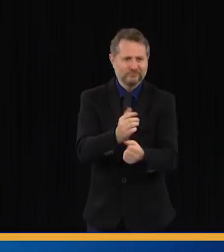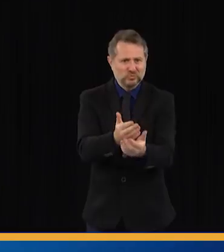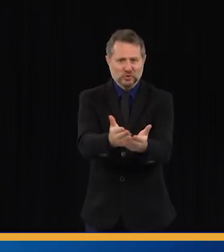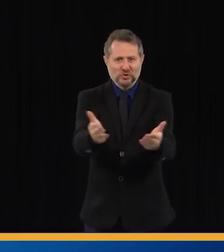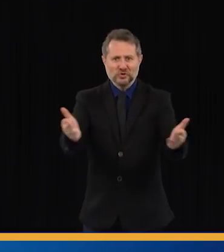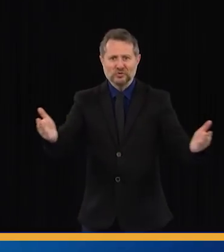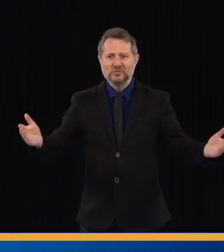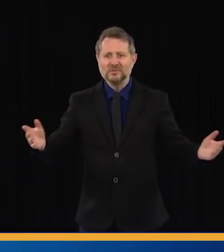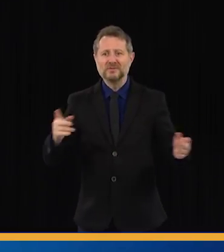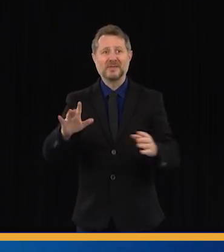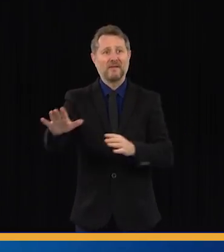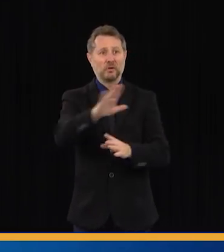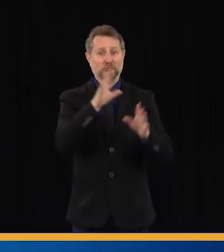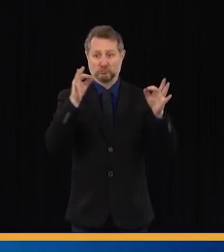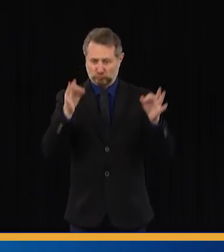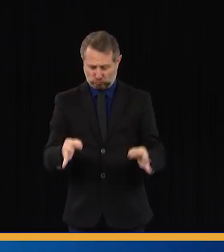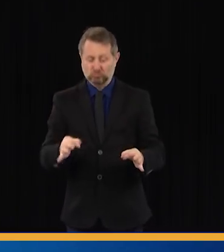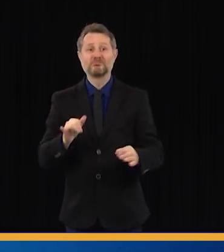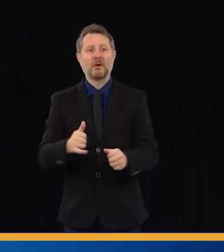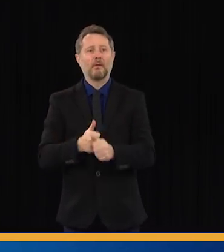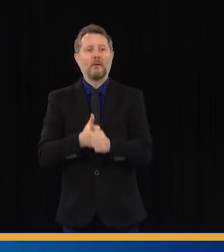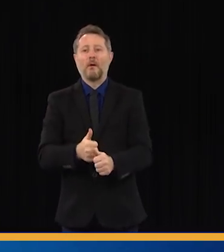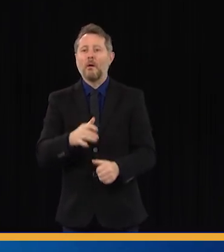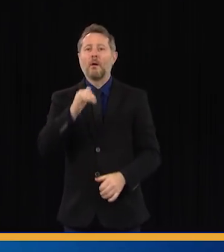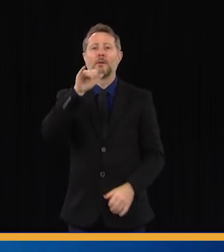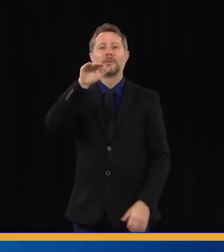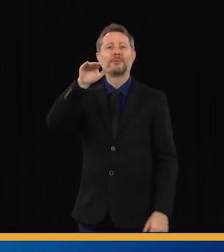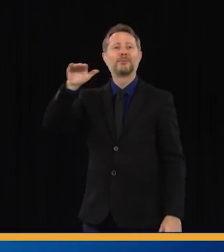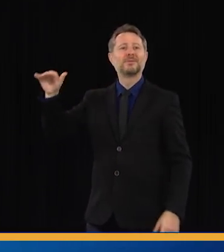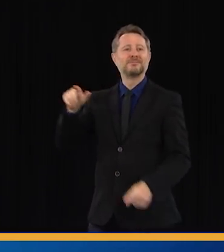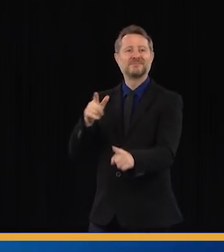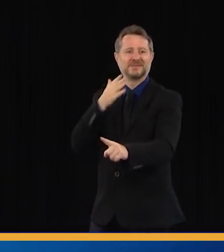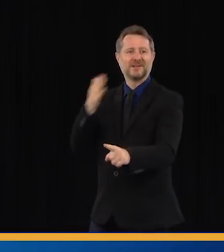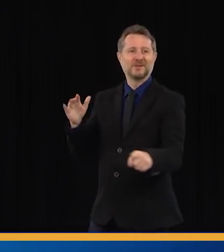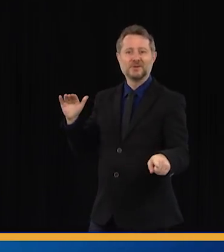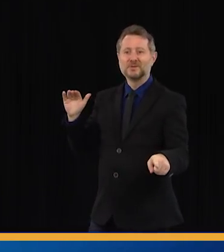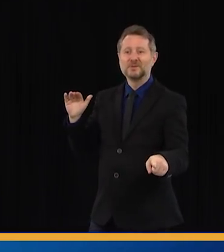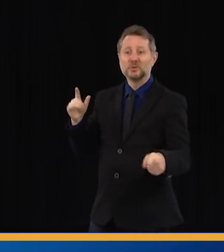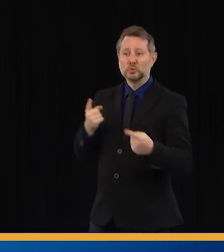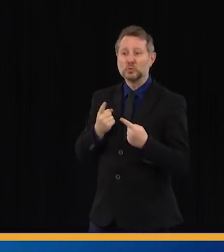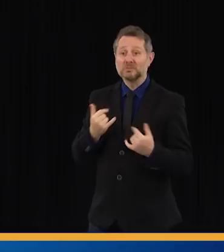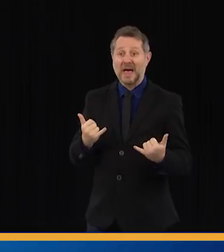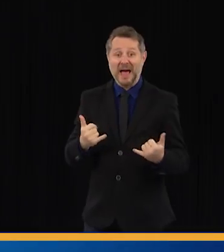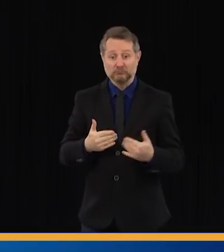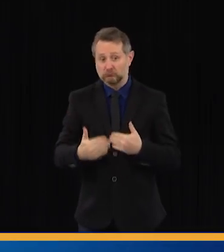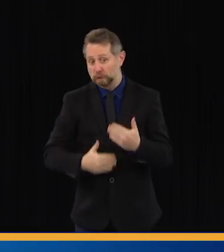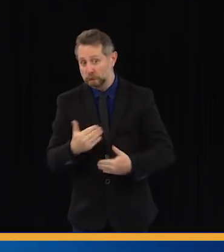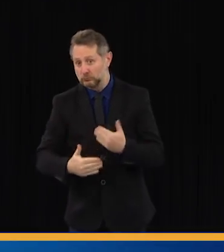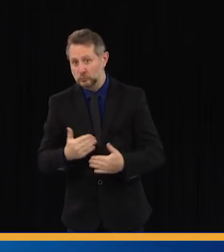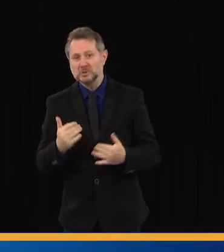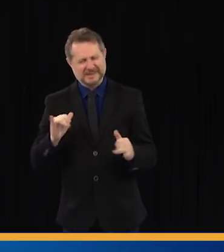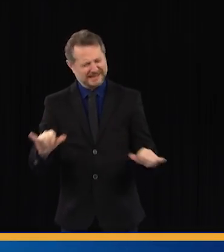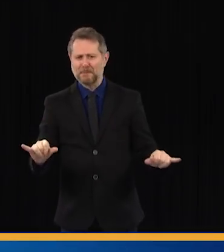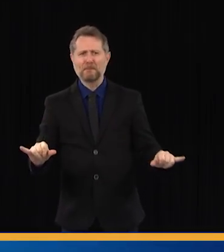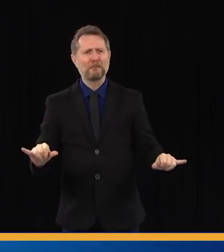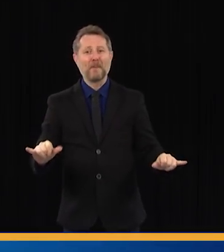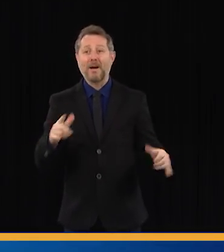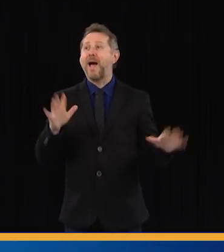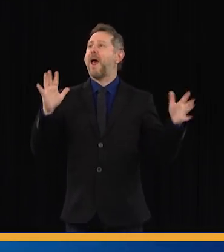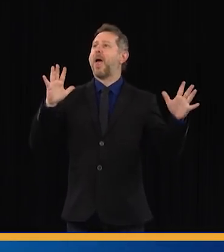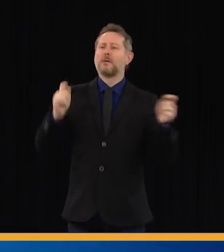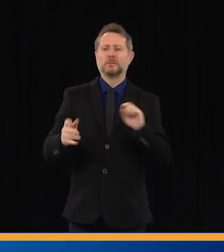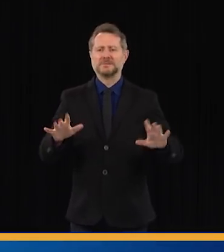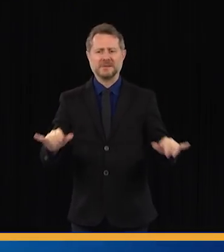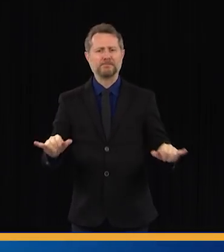progress. Do not reverse the progress that we have made in our zeal